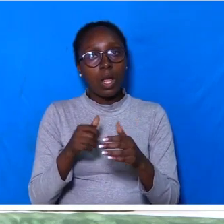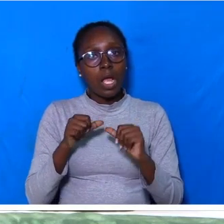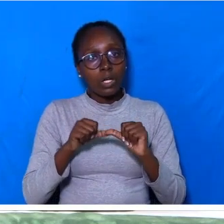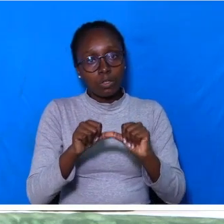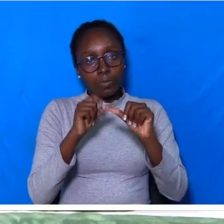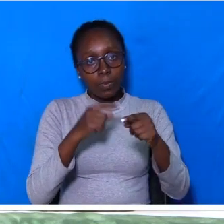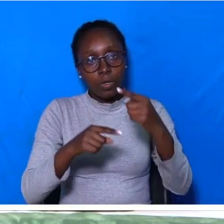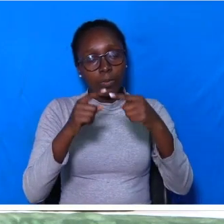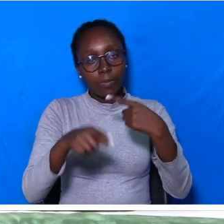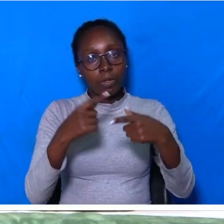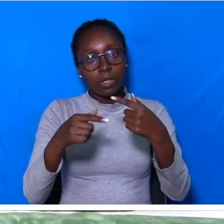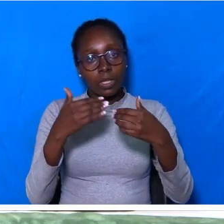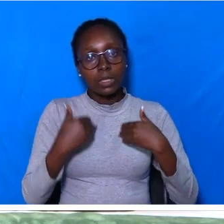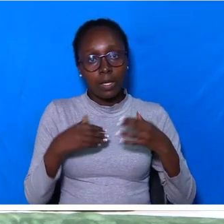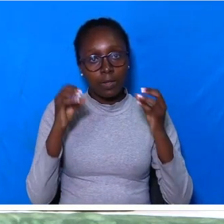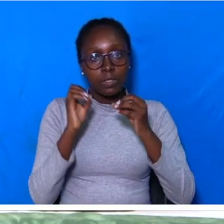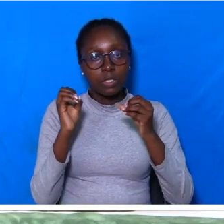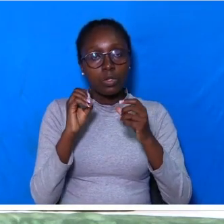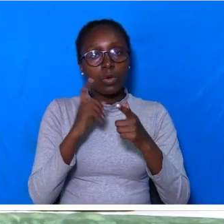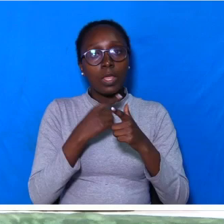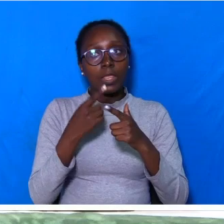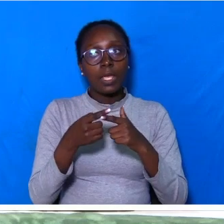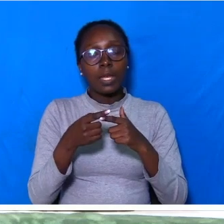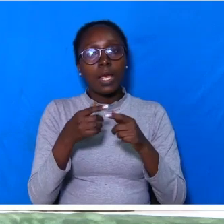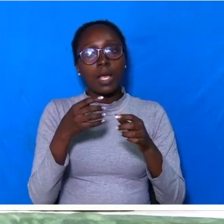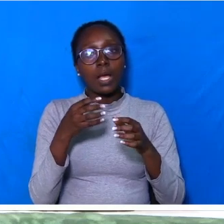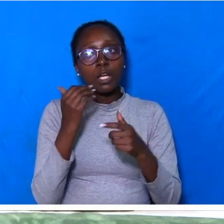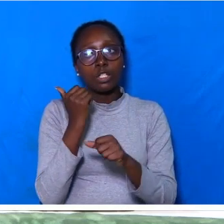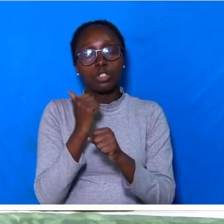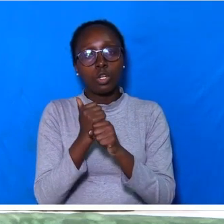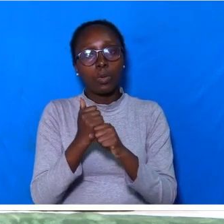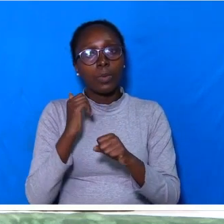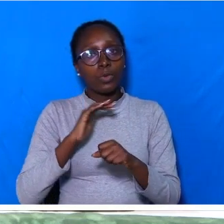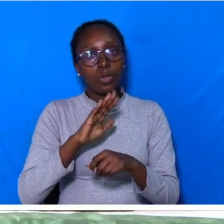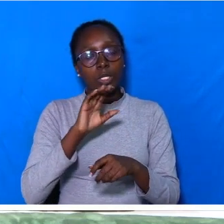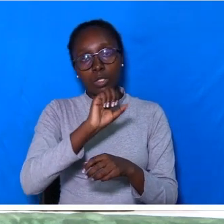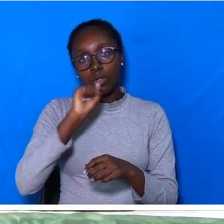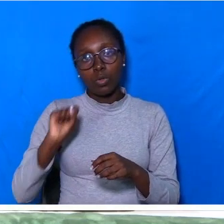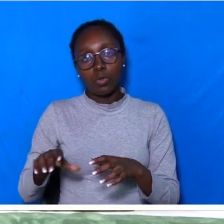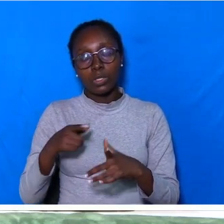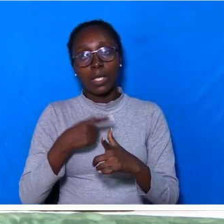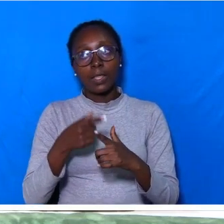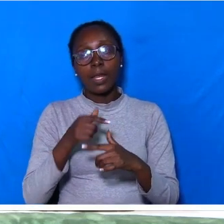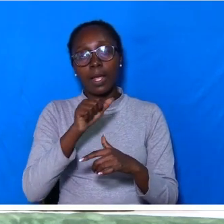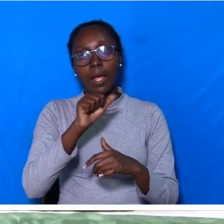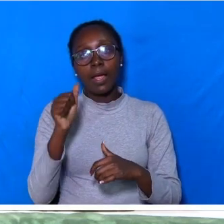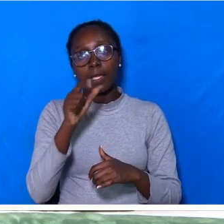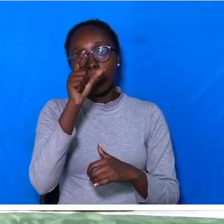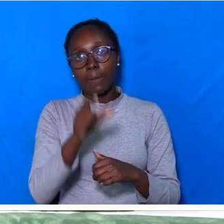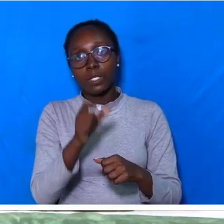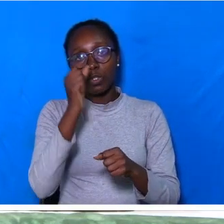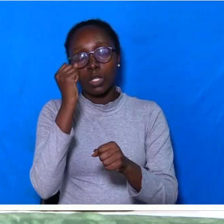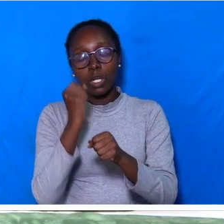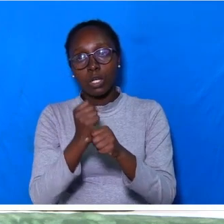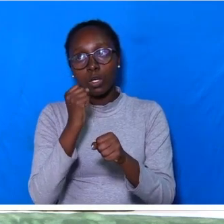Lord raises your replacement. The sad bit of it is that he raises your replacement in your